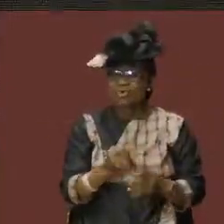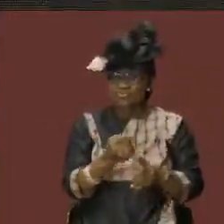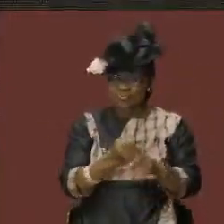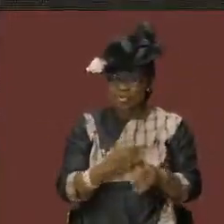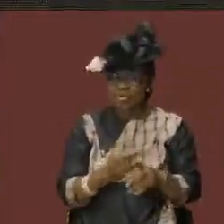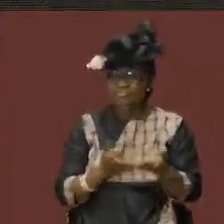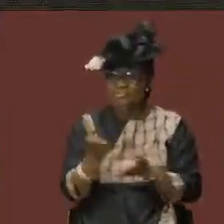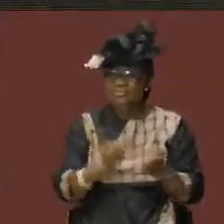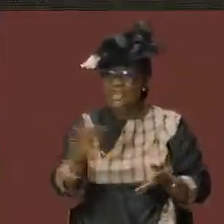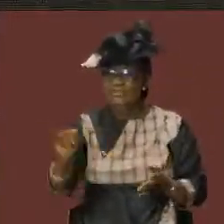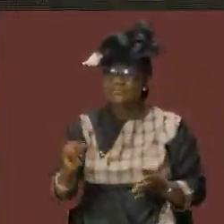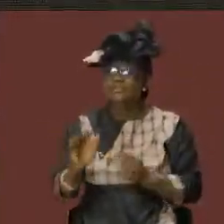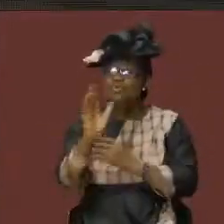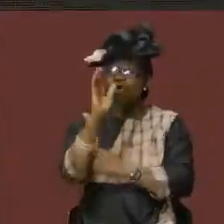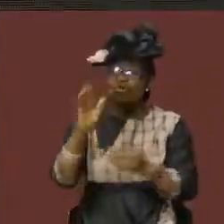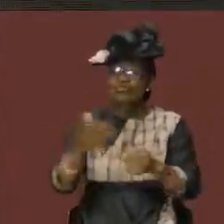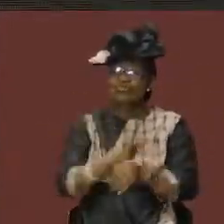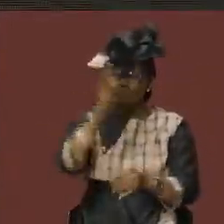gone in Jesus' name.